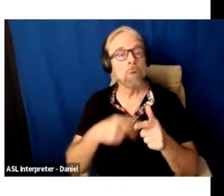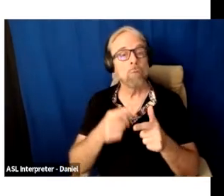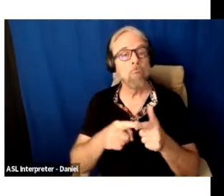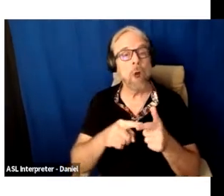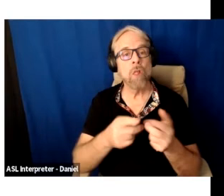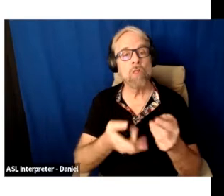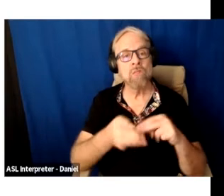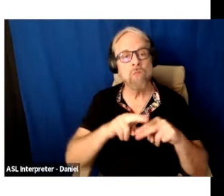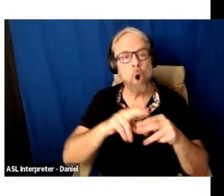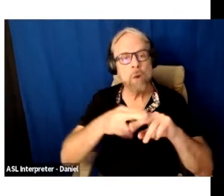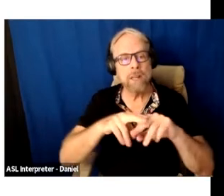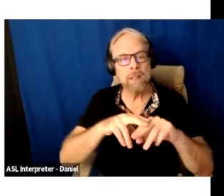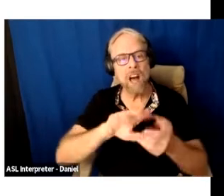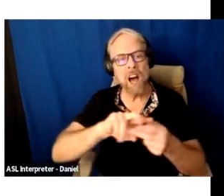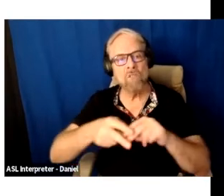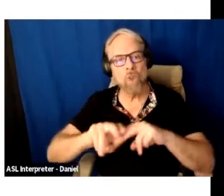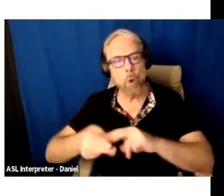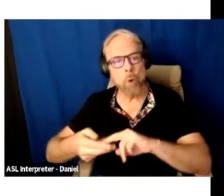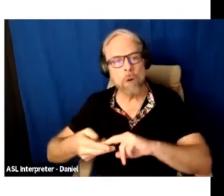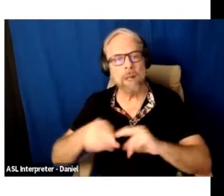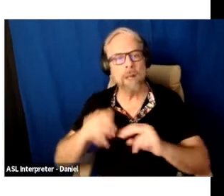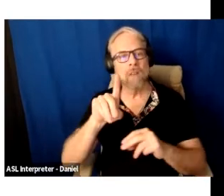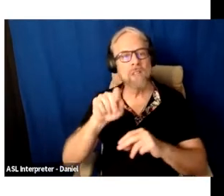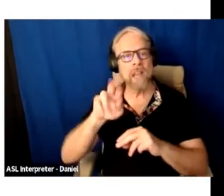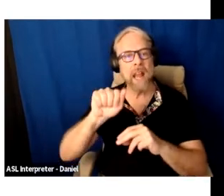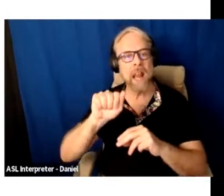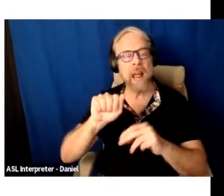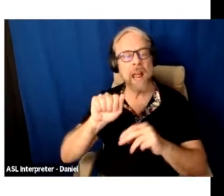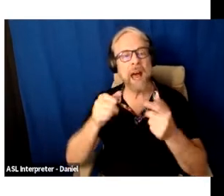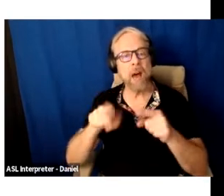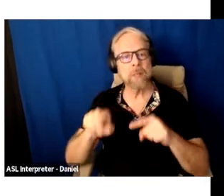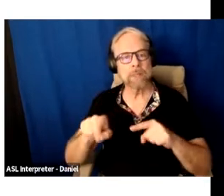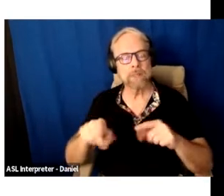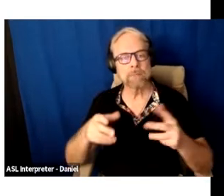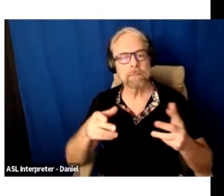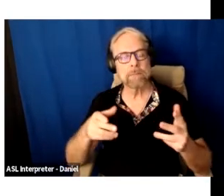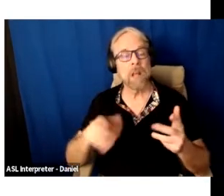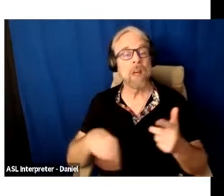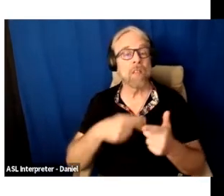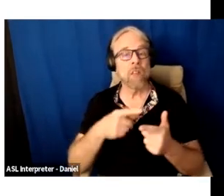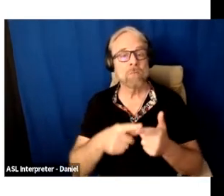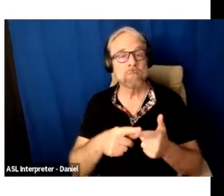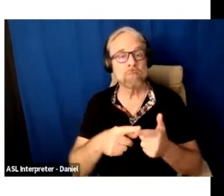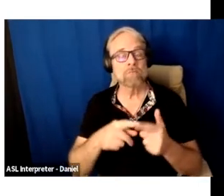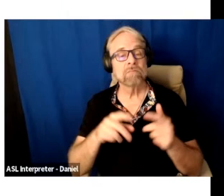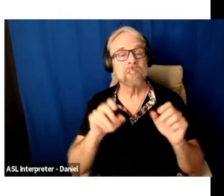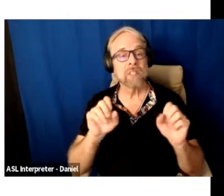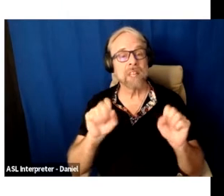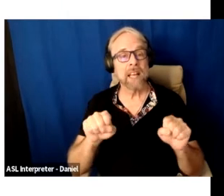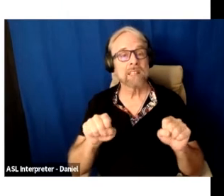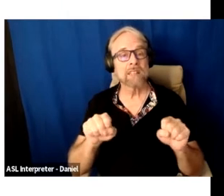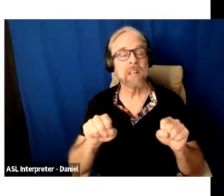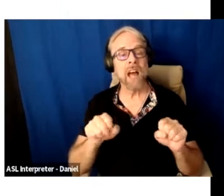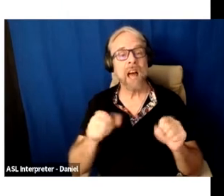and unfolding of the DNA occurs, there can be changes